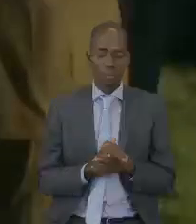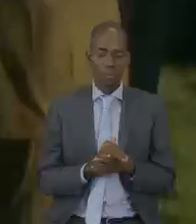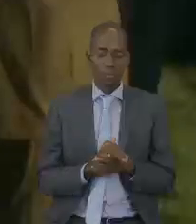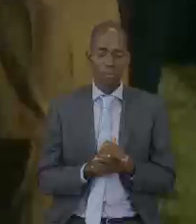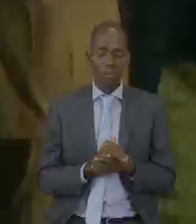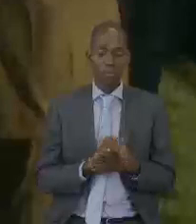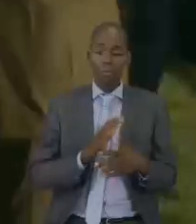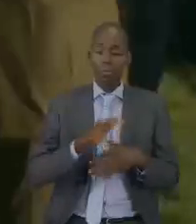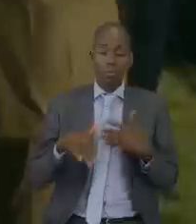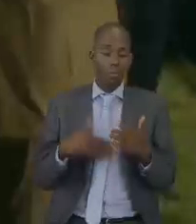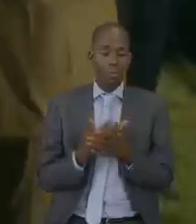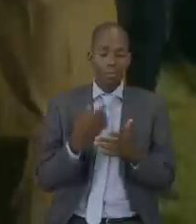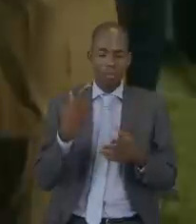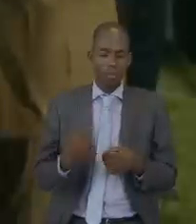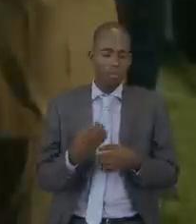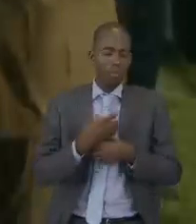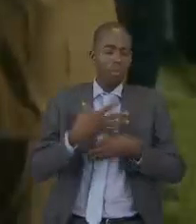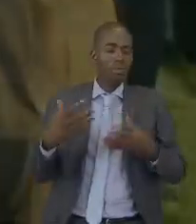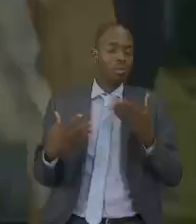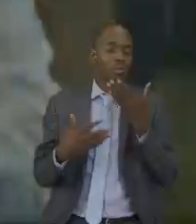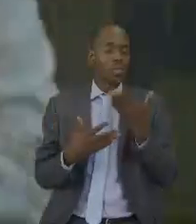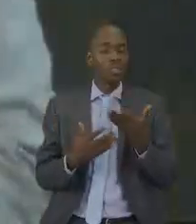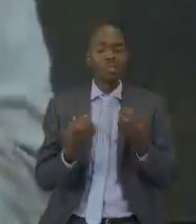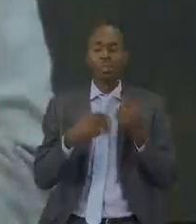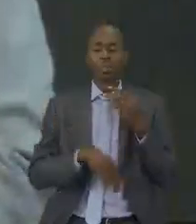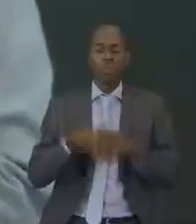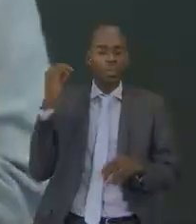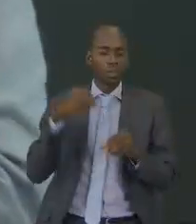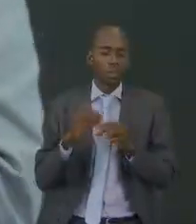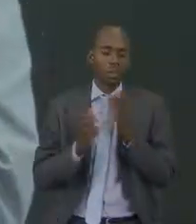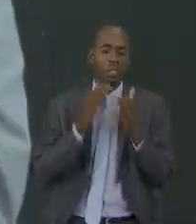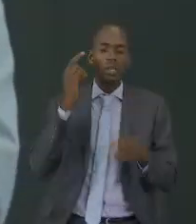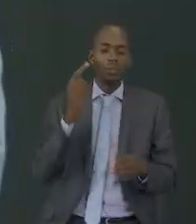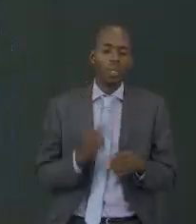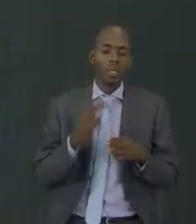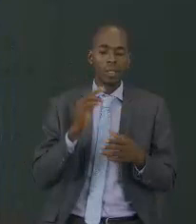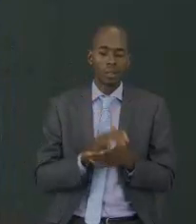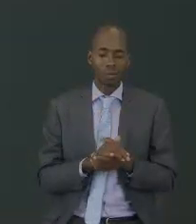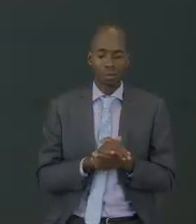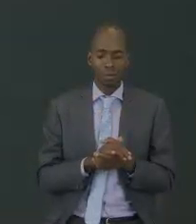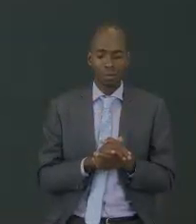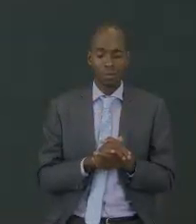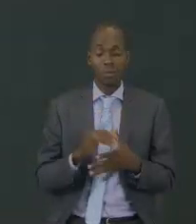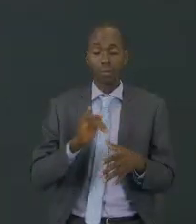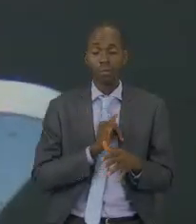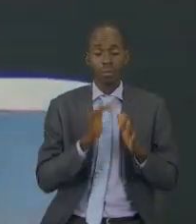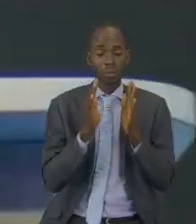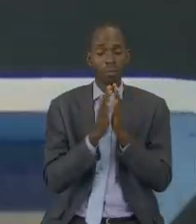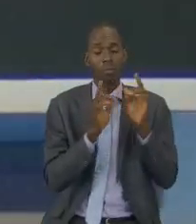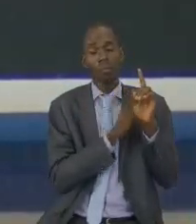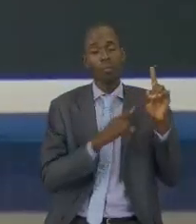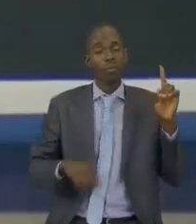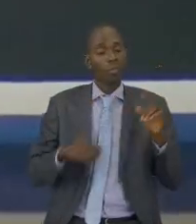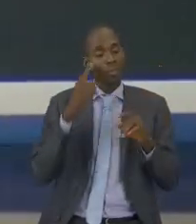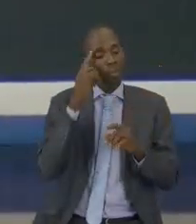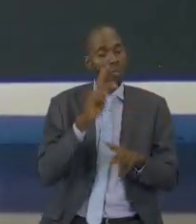All the tumor there, come out right now in Jesus' name. I pray, Lord, for those who